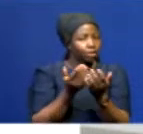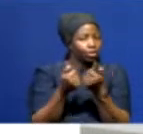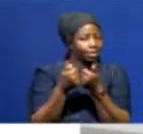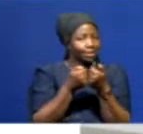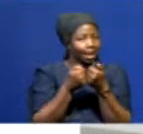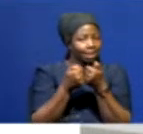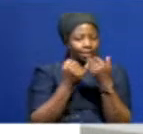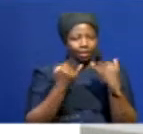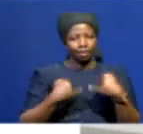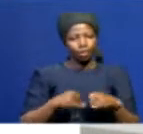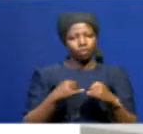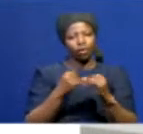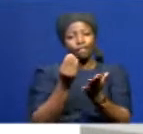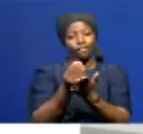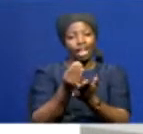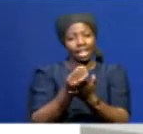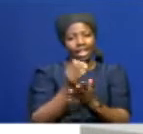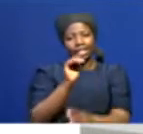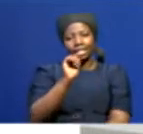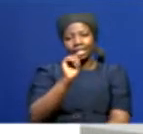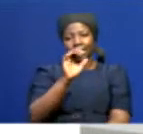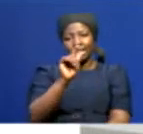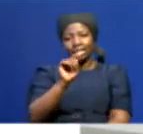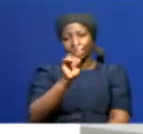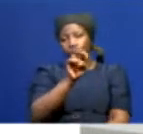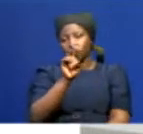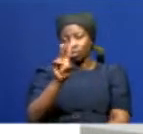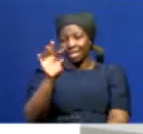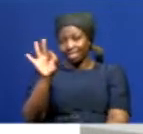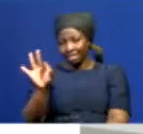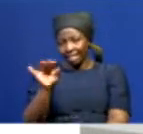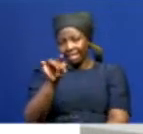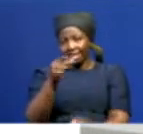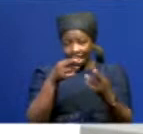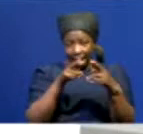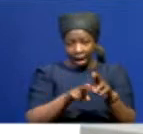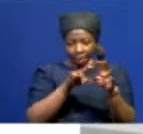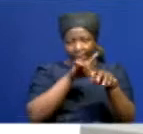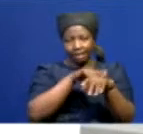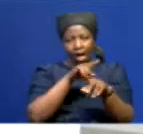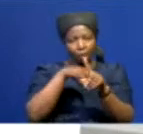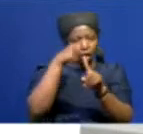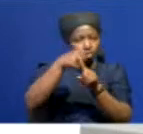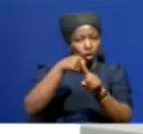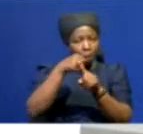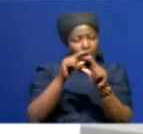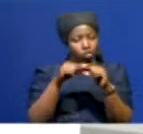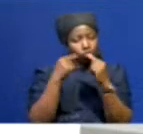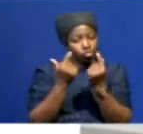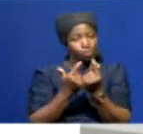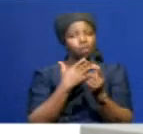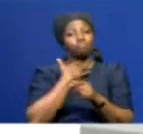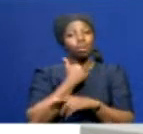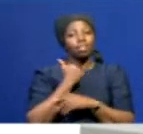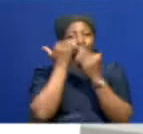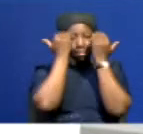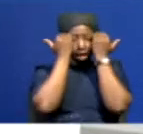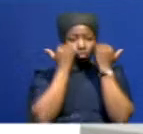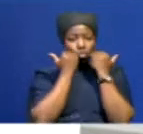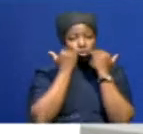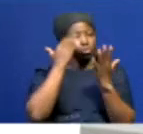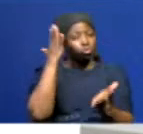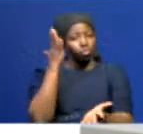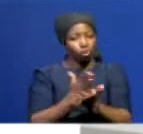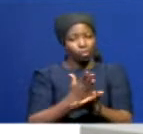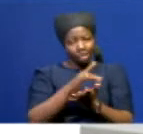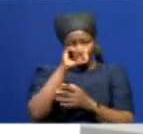the Finance Act 2023. And this comes as lobby groups want the court to stop the government from backdating the